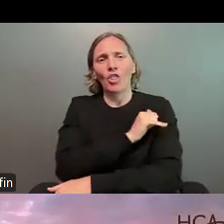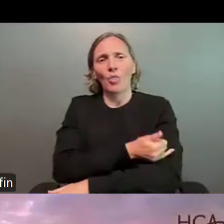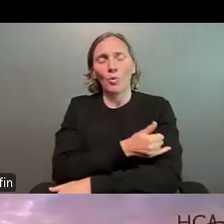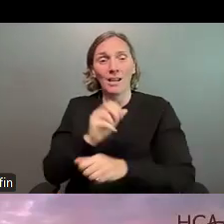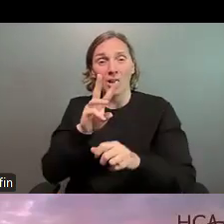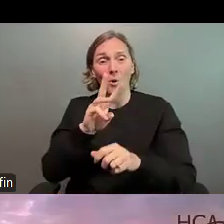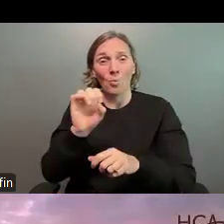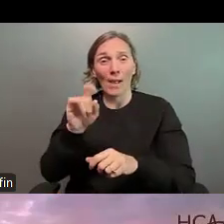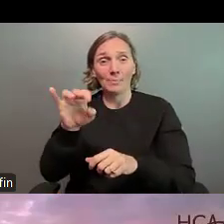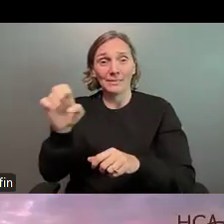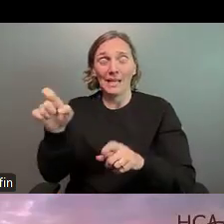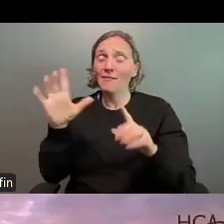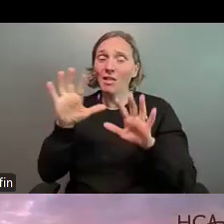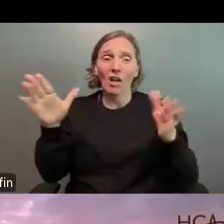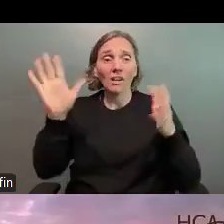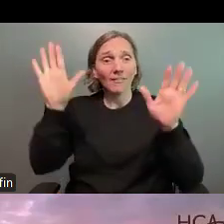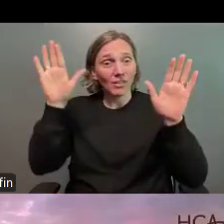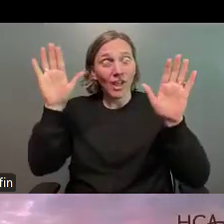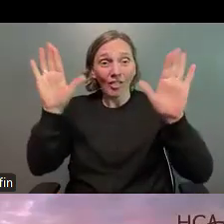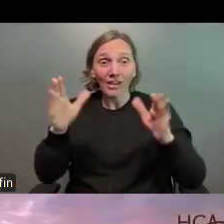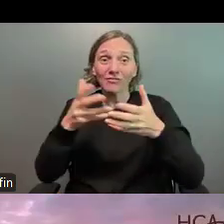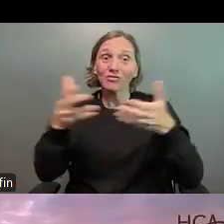include this slide deck here in the